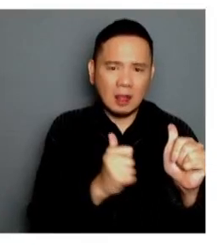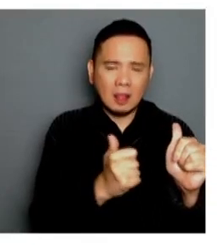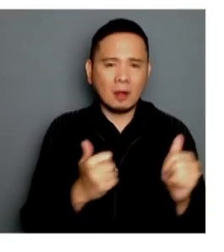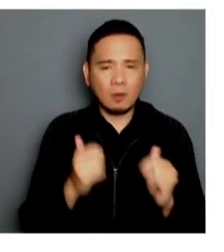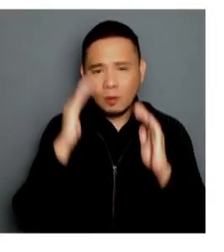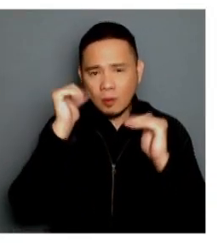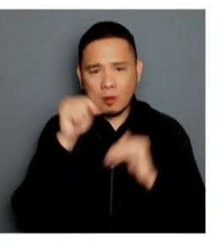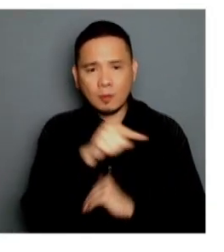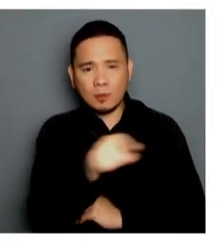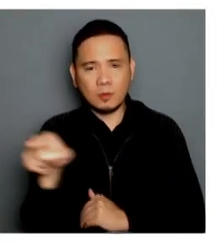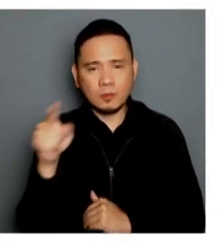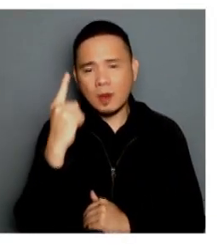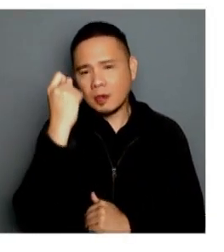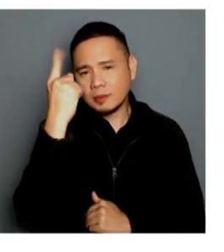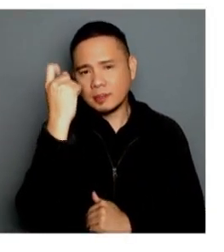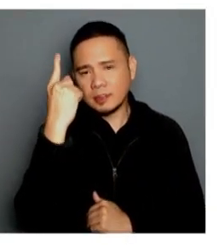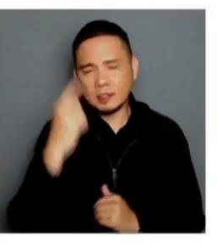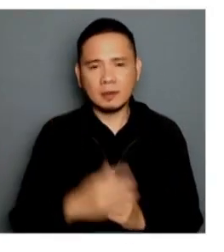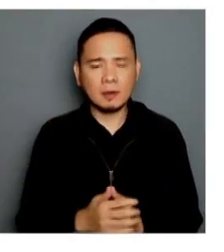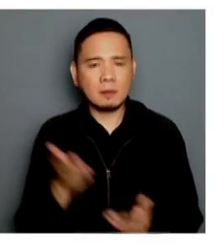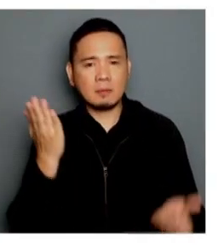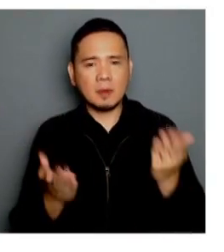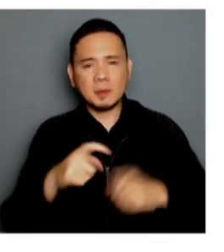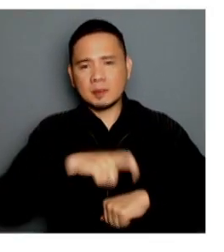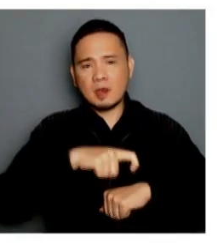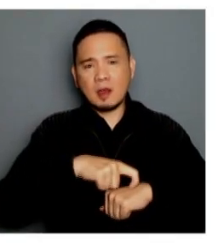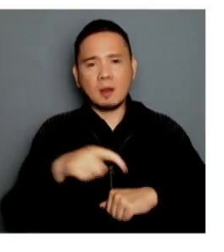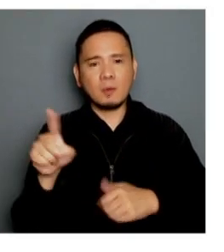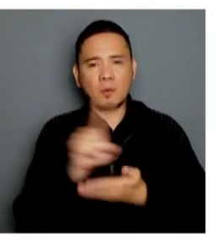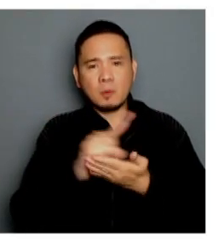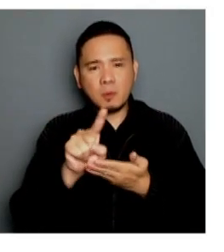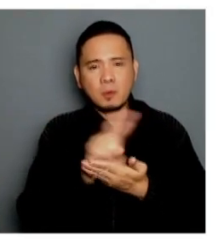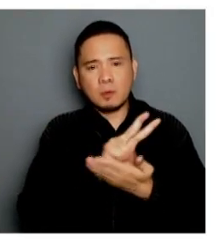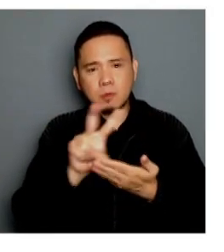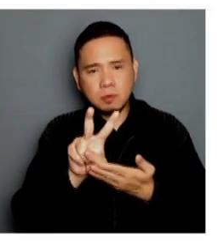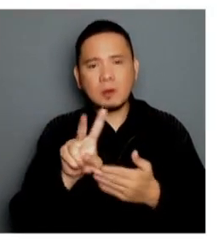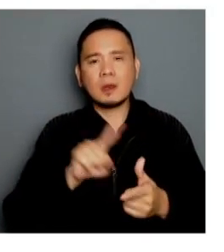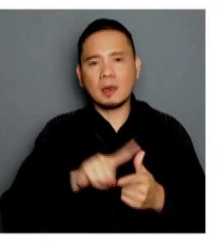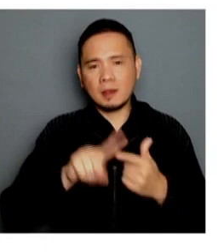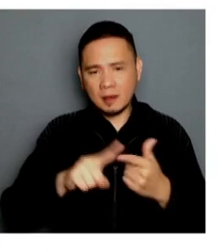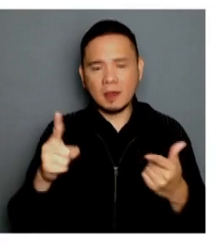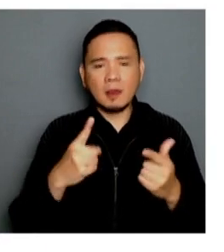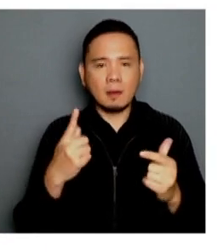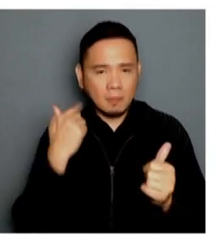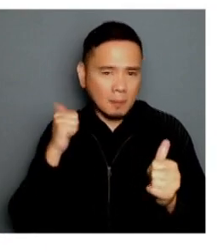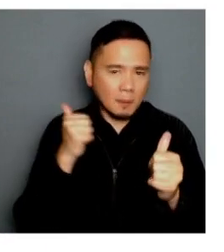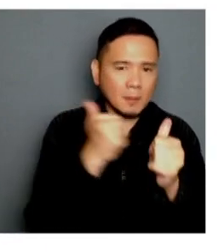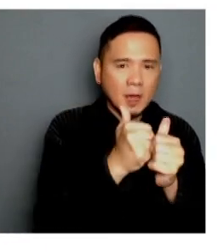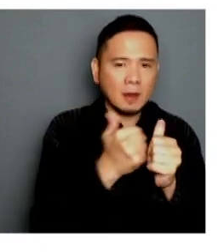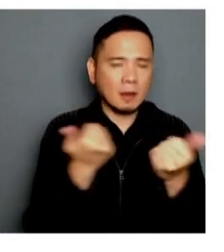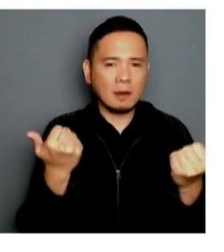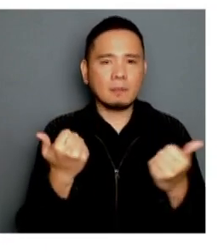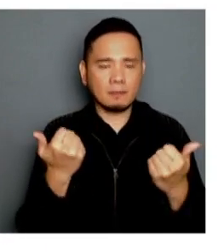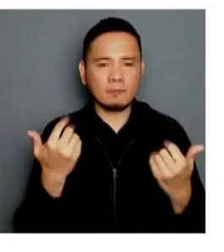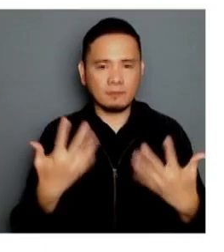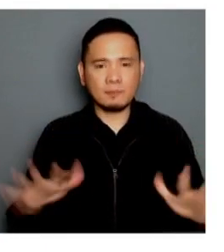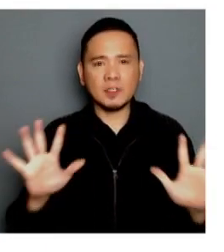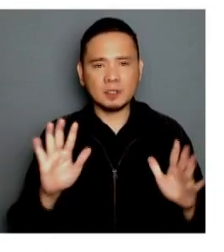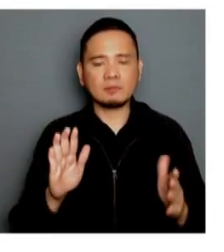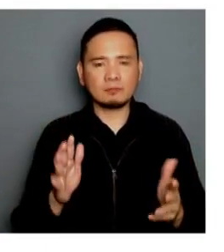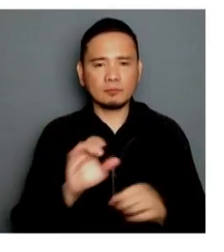understanding. This will take a period of 1 or 2 weeks bago ma-clear yung backlog. Okay. As far as passenger rebooking is